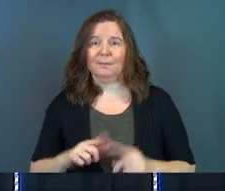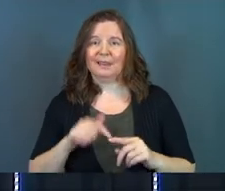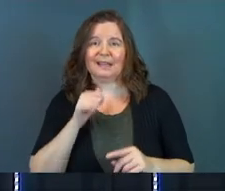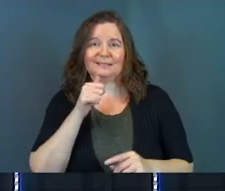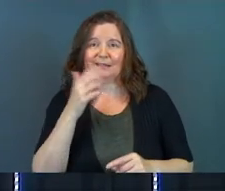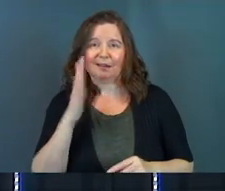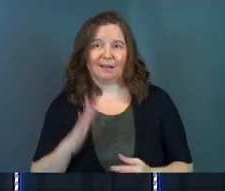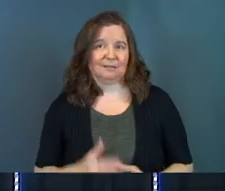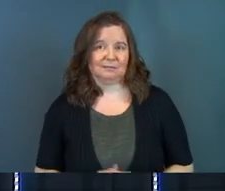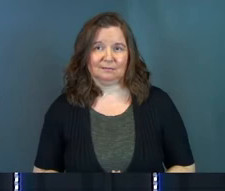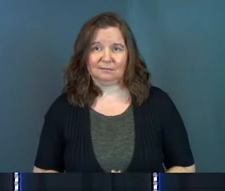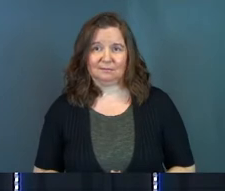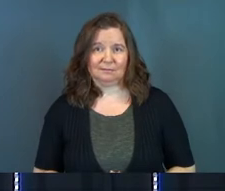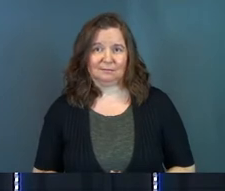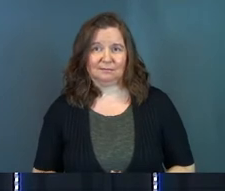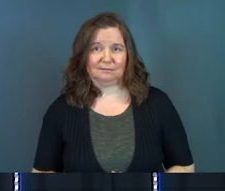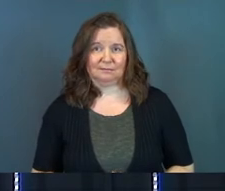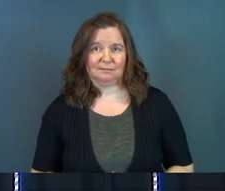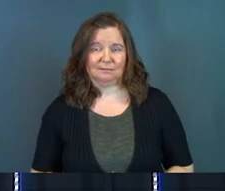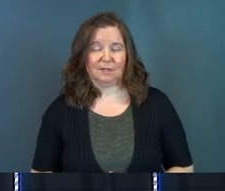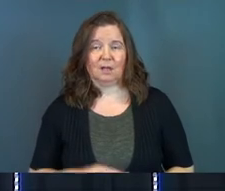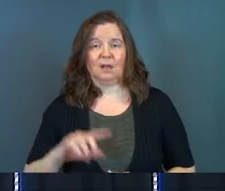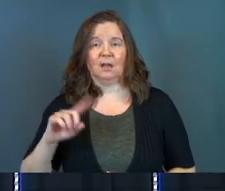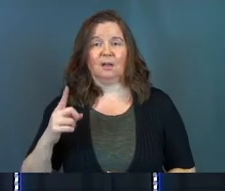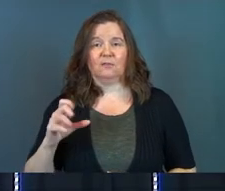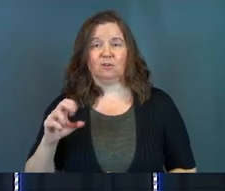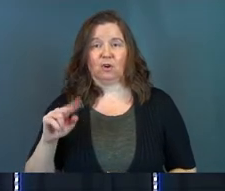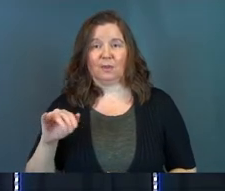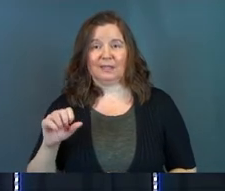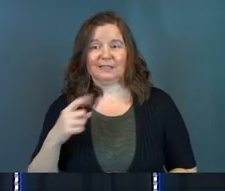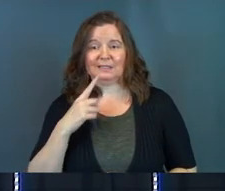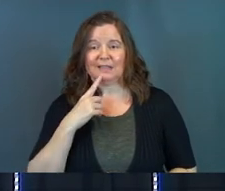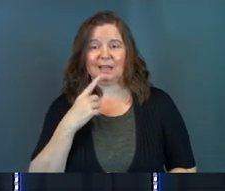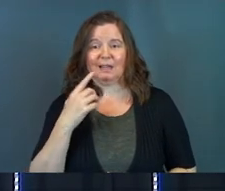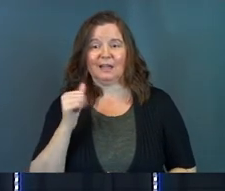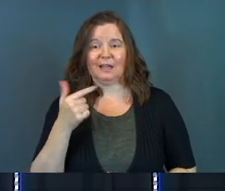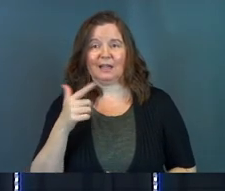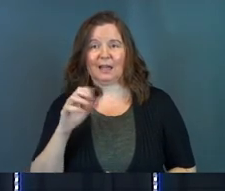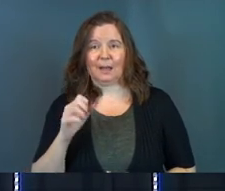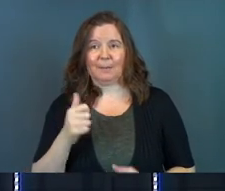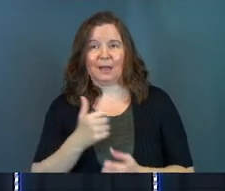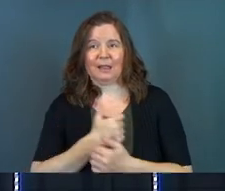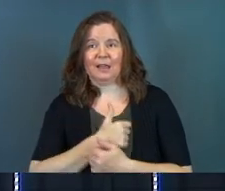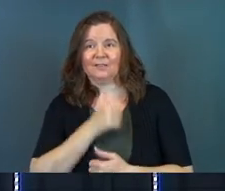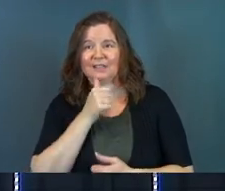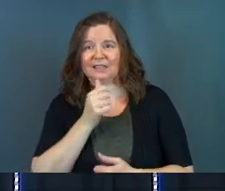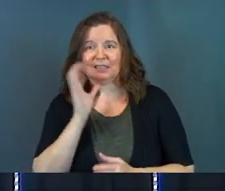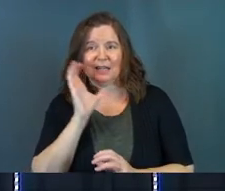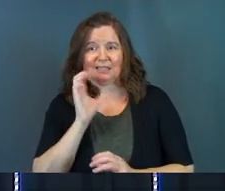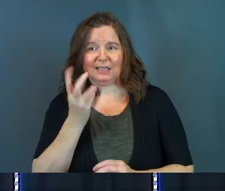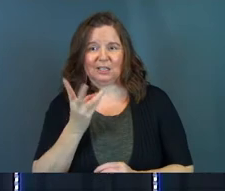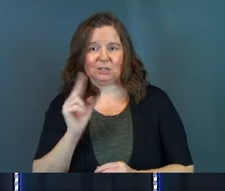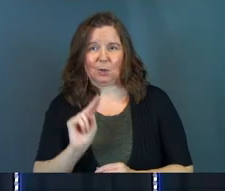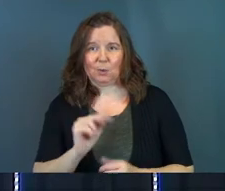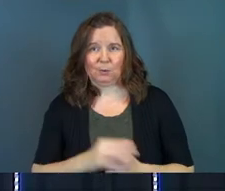But that's not God. 1 Corinthians says that agape love does not seek its